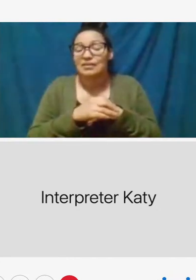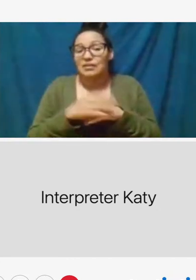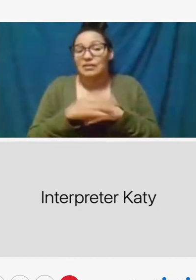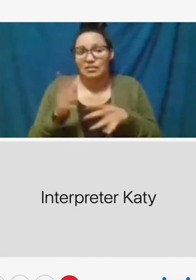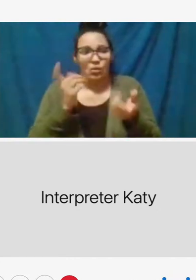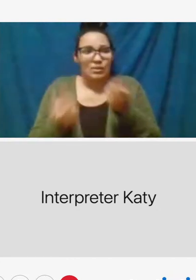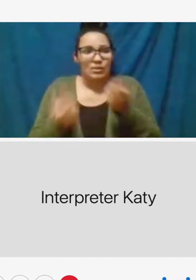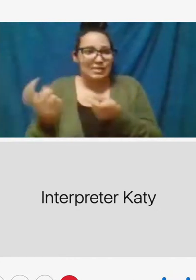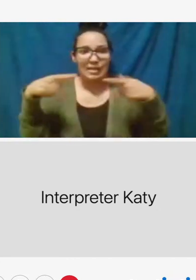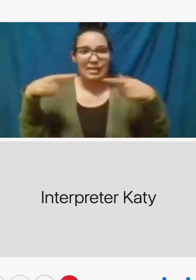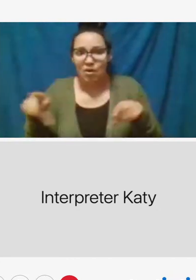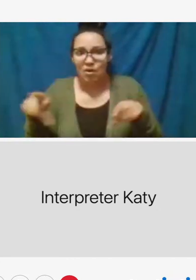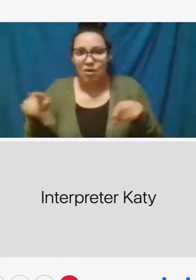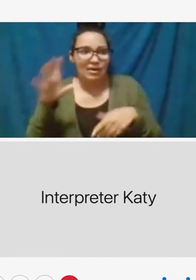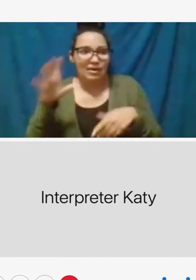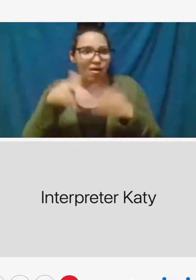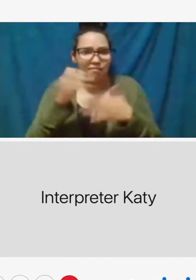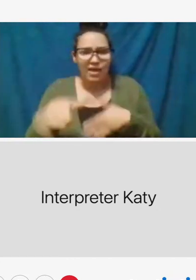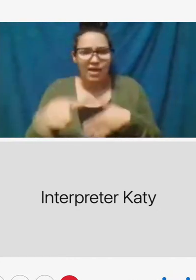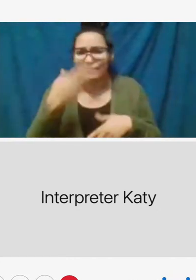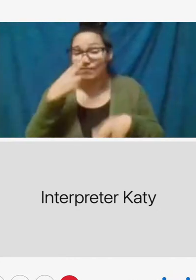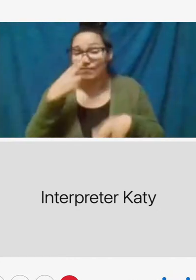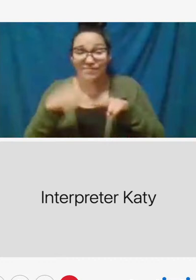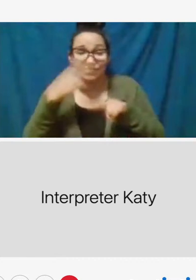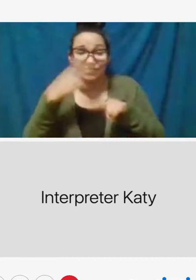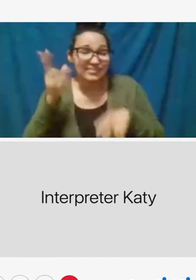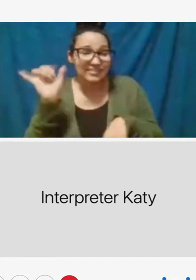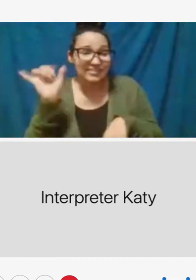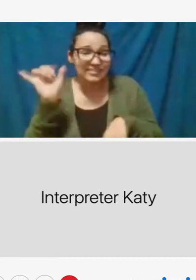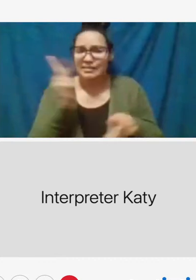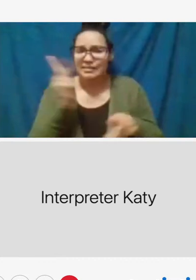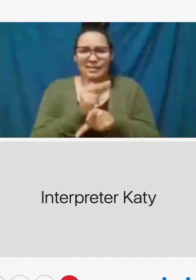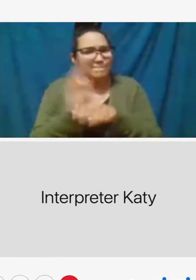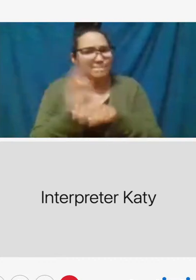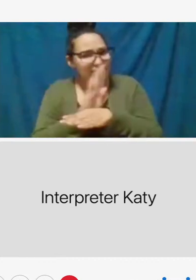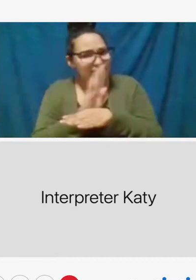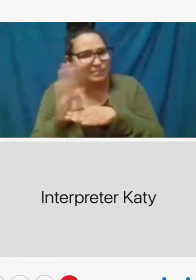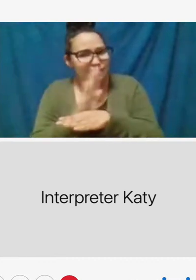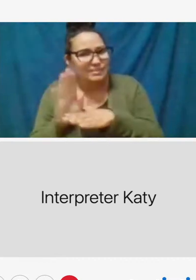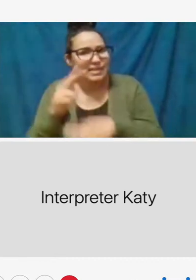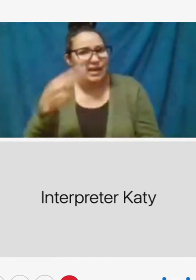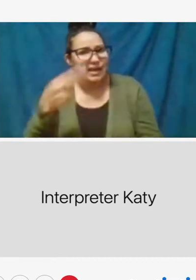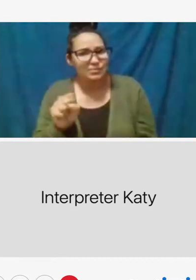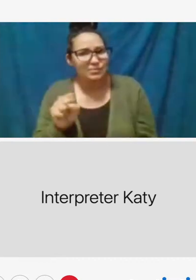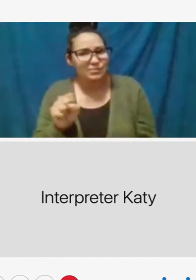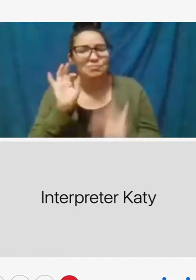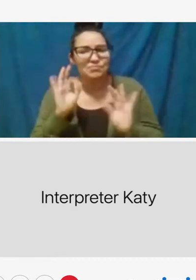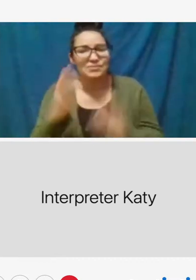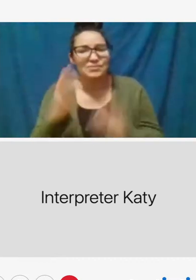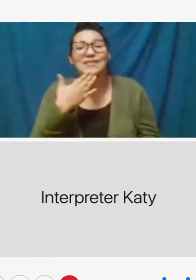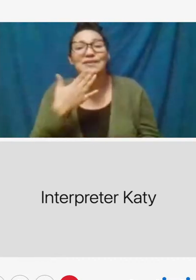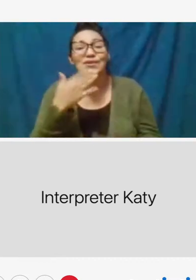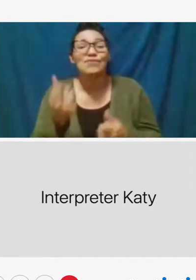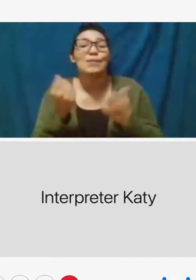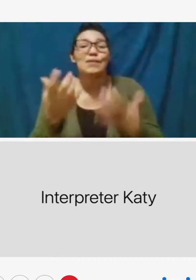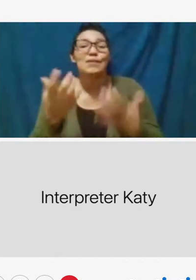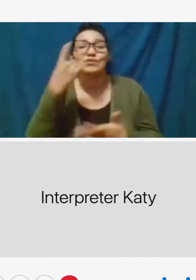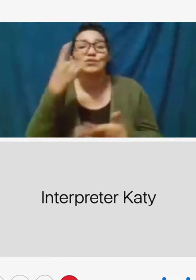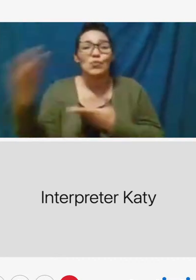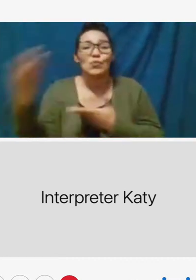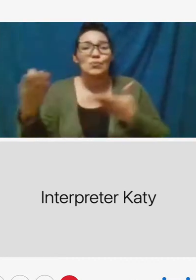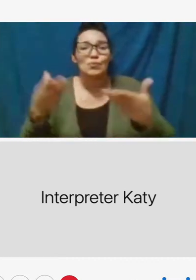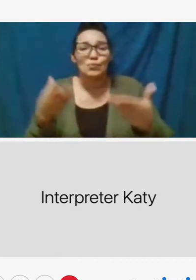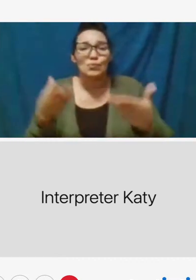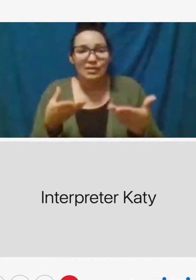be fun fun fun fun keeping everyone busy at Bloomington High School so thank you very much for for bringing this great presentation Miss